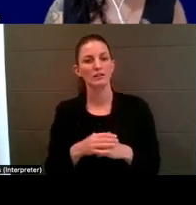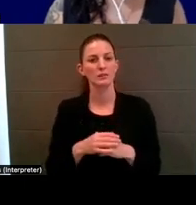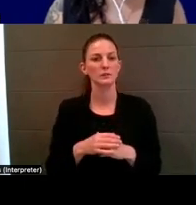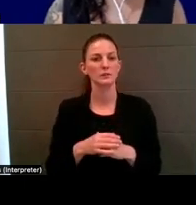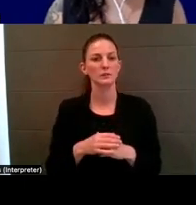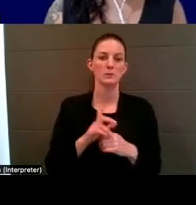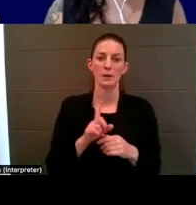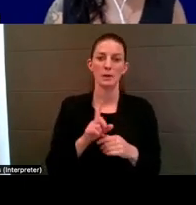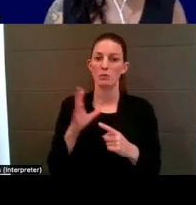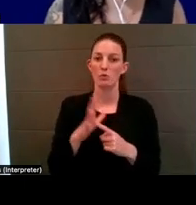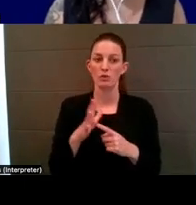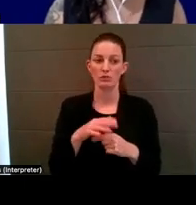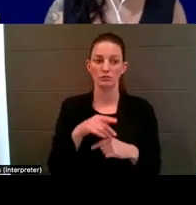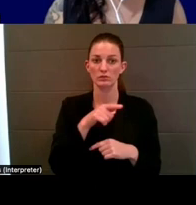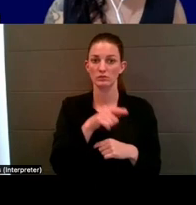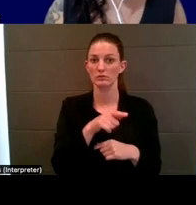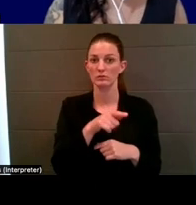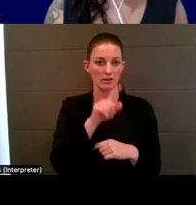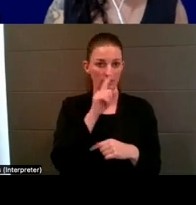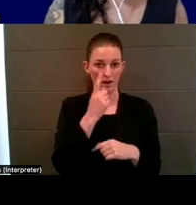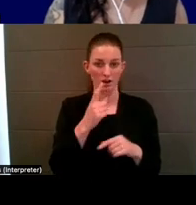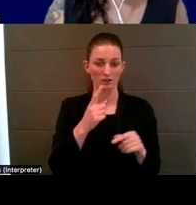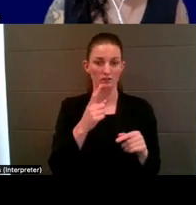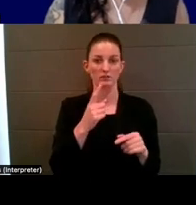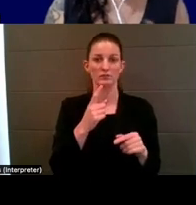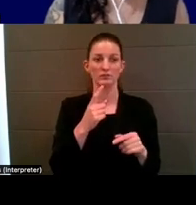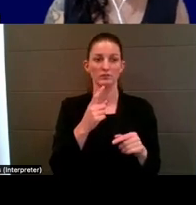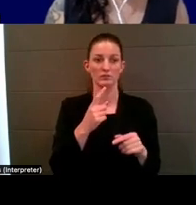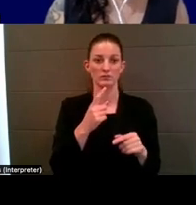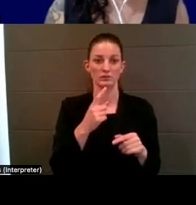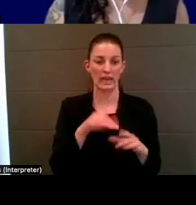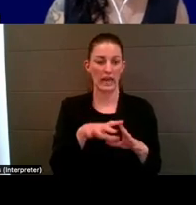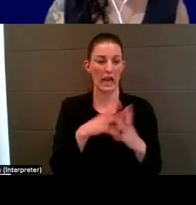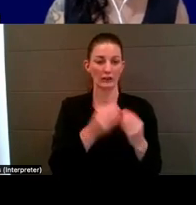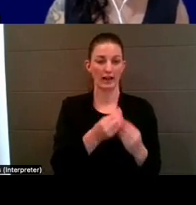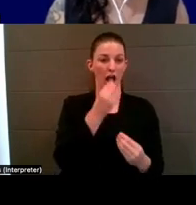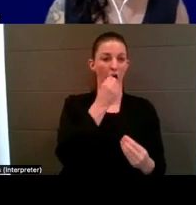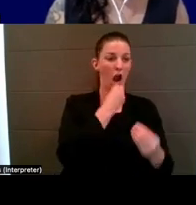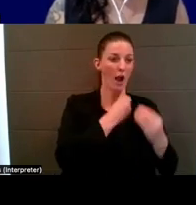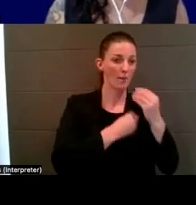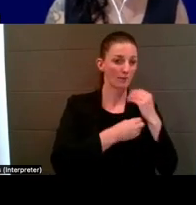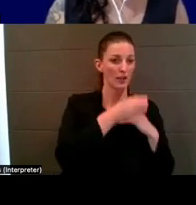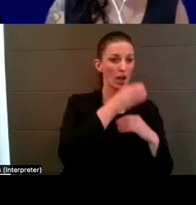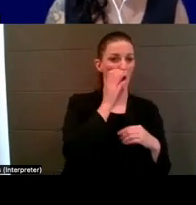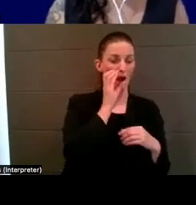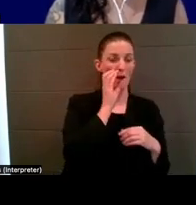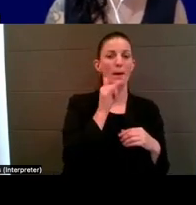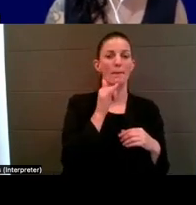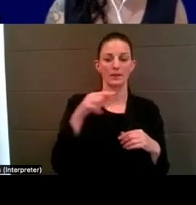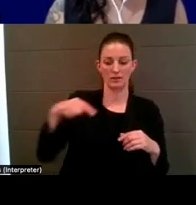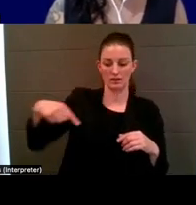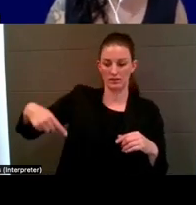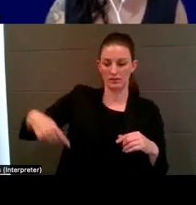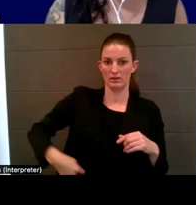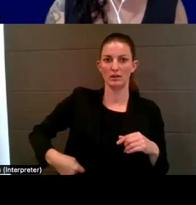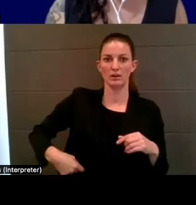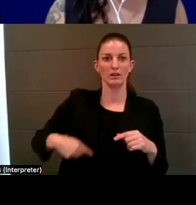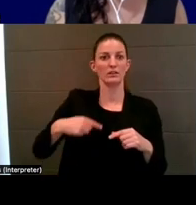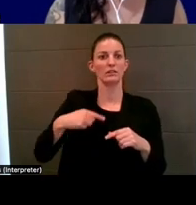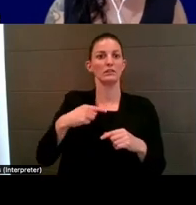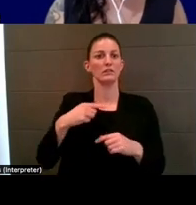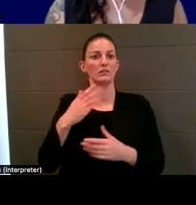who are not able to fully eat by mouth is to introduce some feeding that is possible and fits in with their